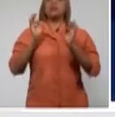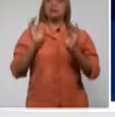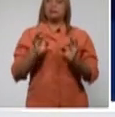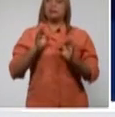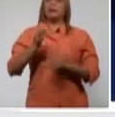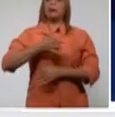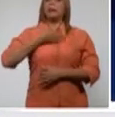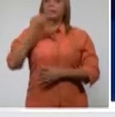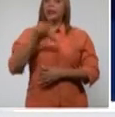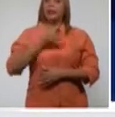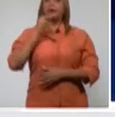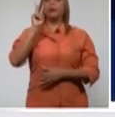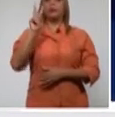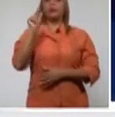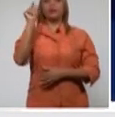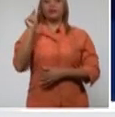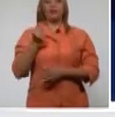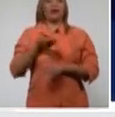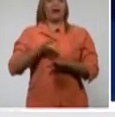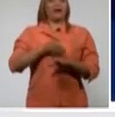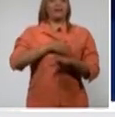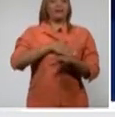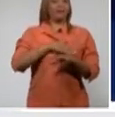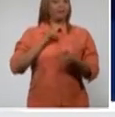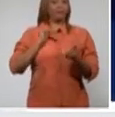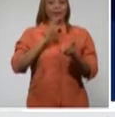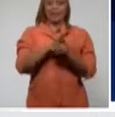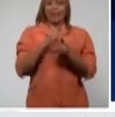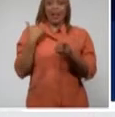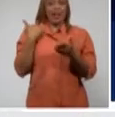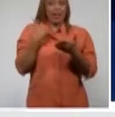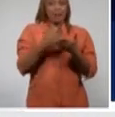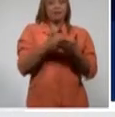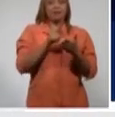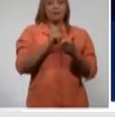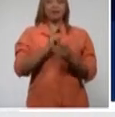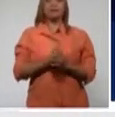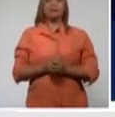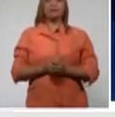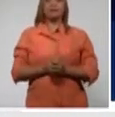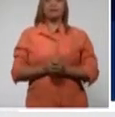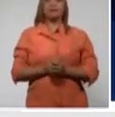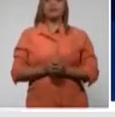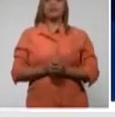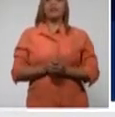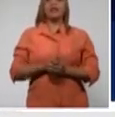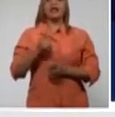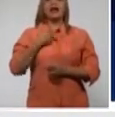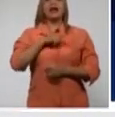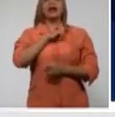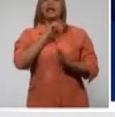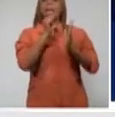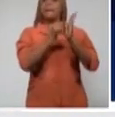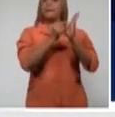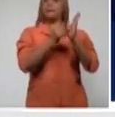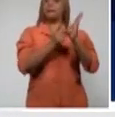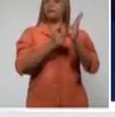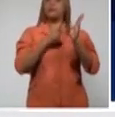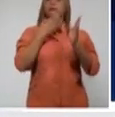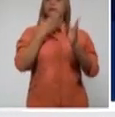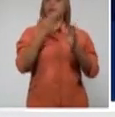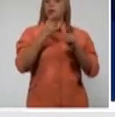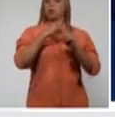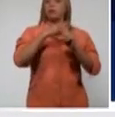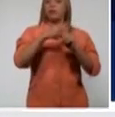As I always mention, 2 patients were previously evacuated at the start of the pandemic.